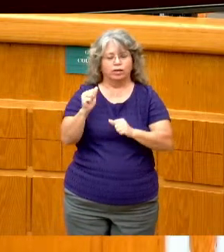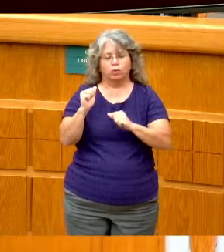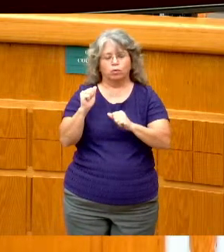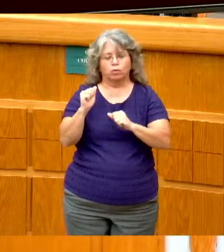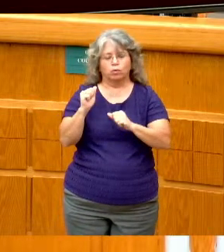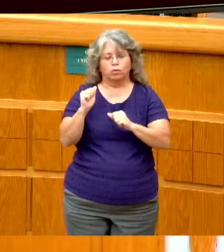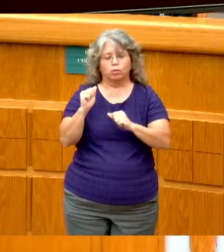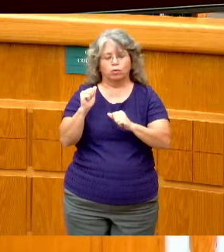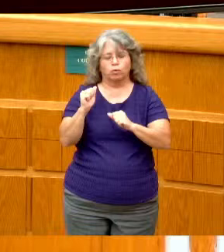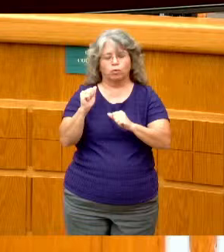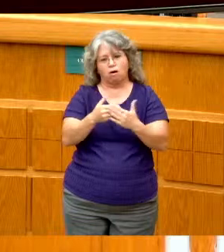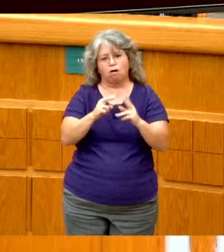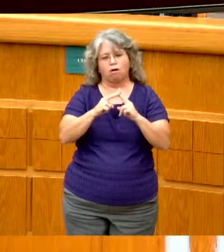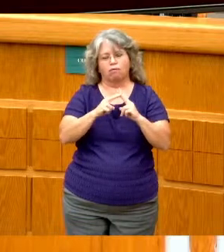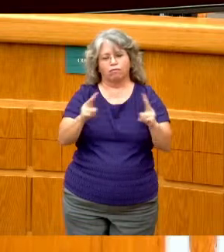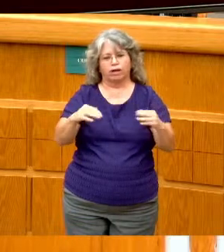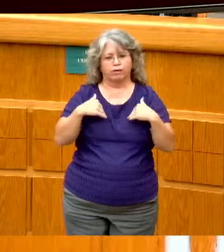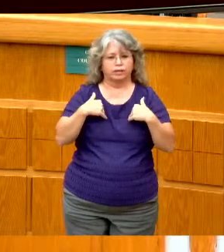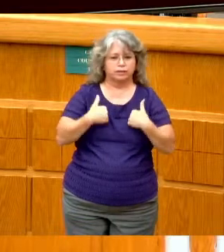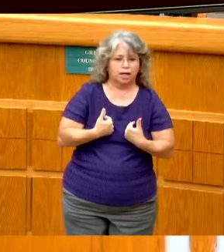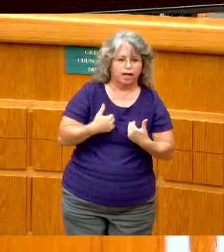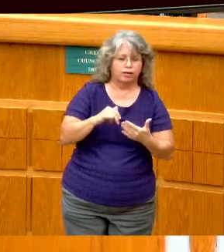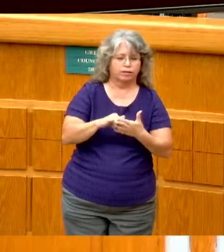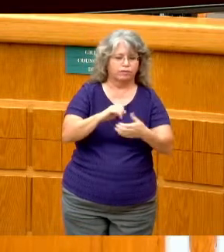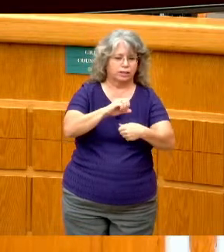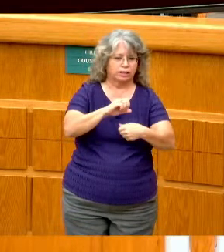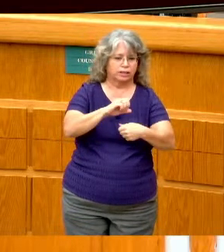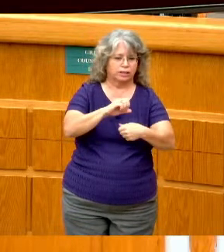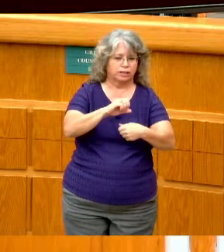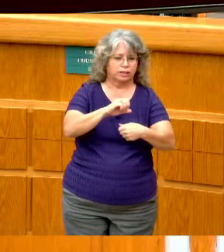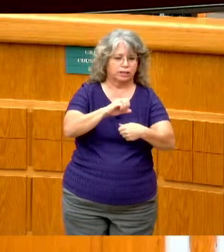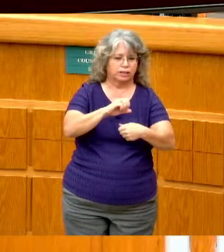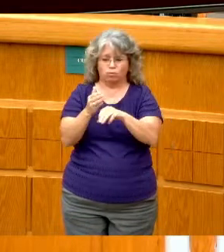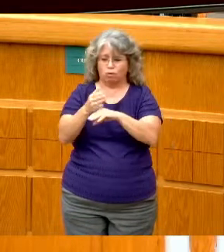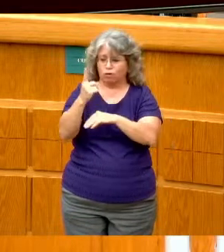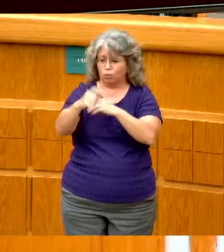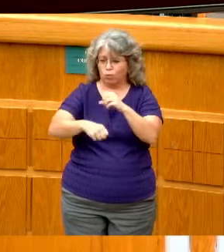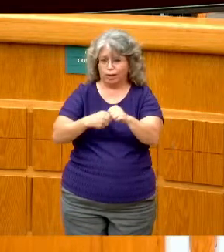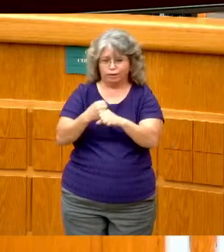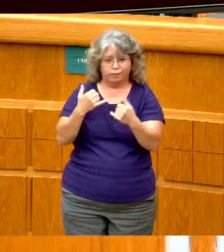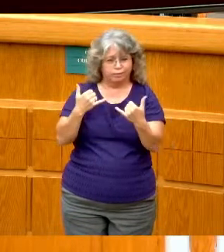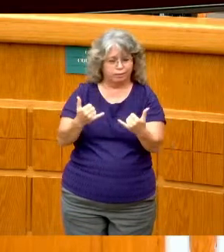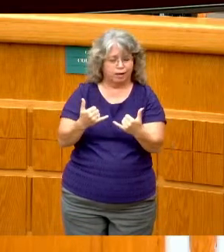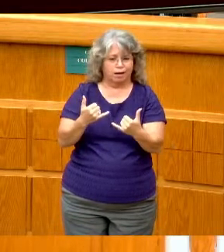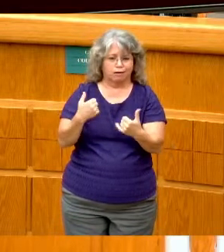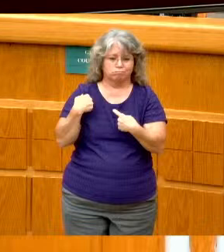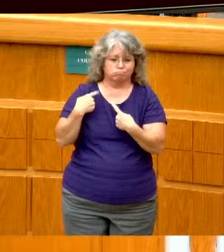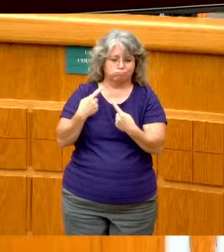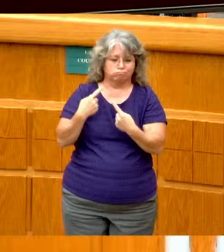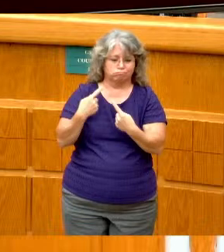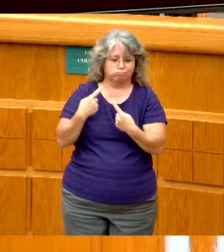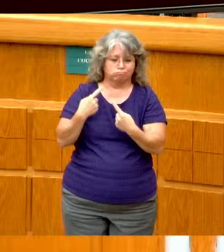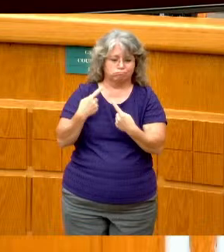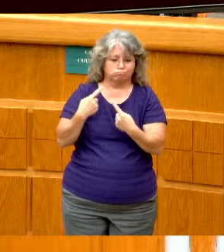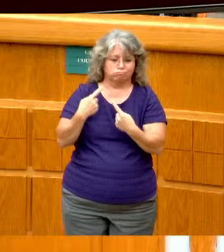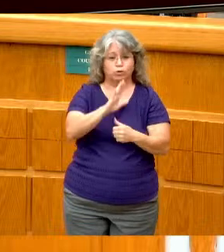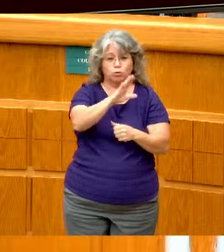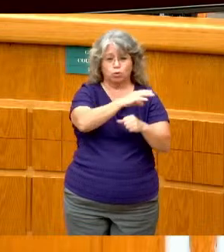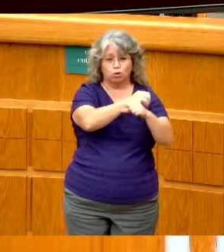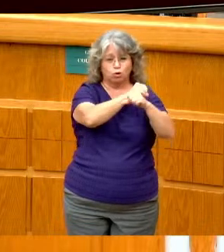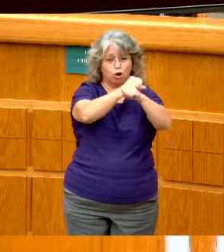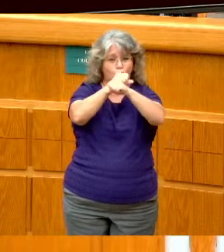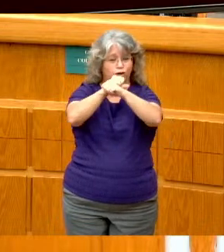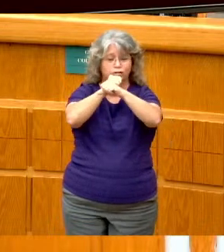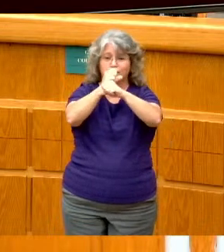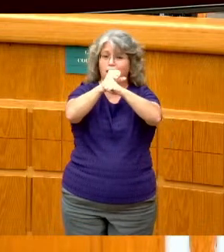pandemic for over a year now, but don't let your guard down just yet. And please, whatever you do, keep